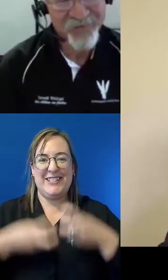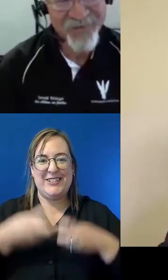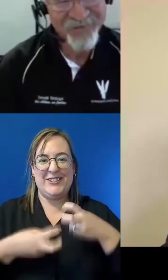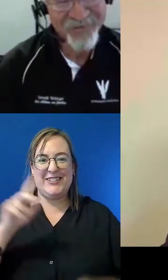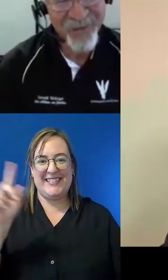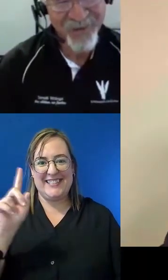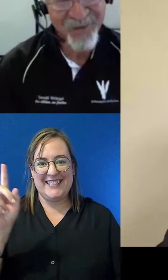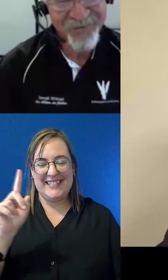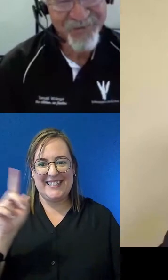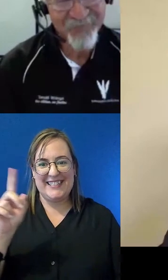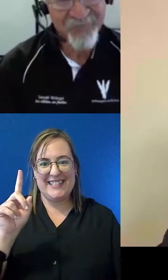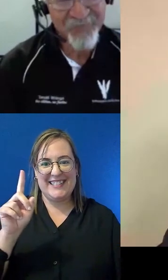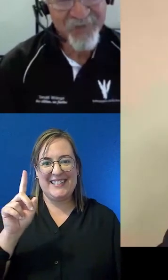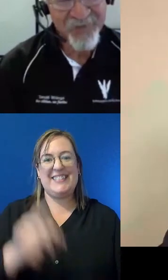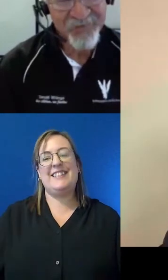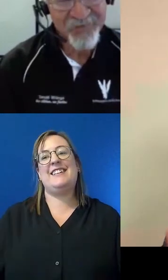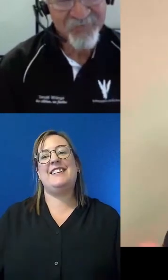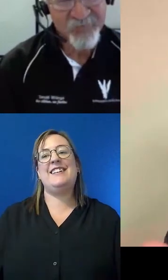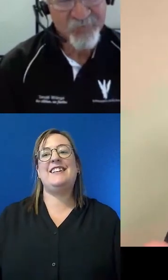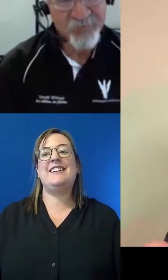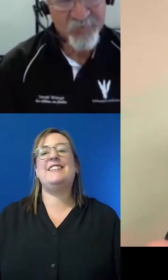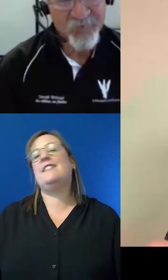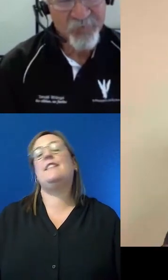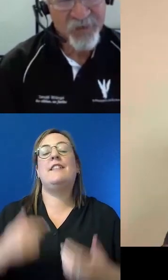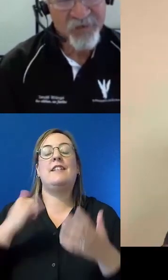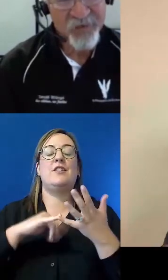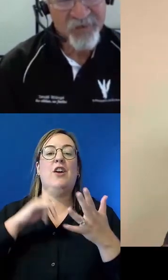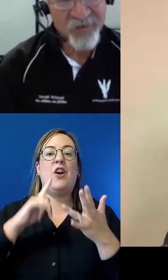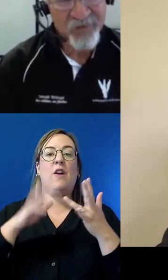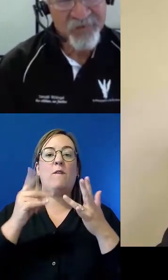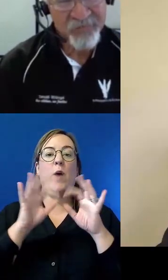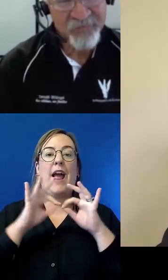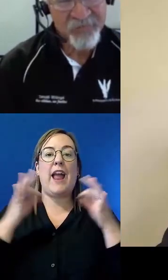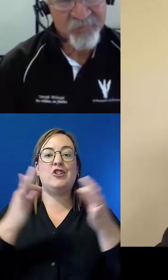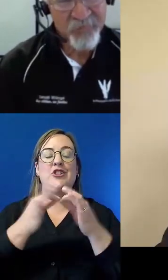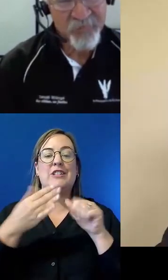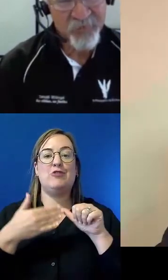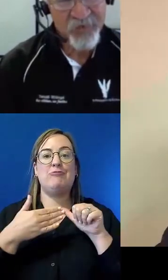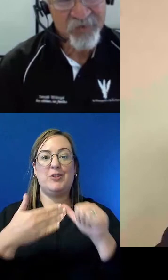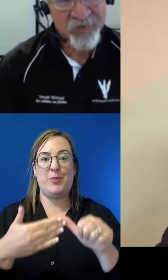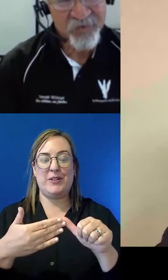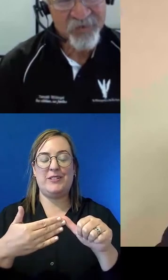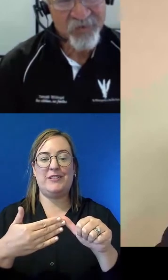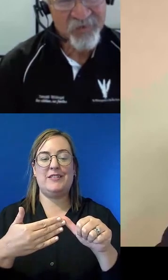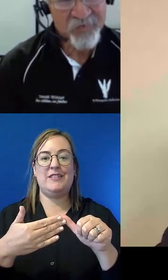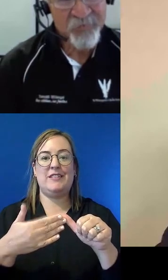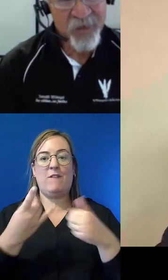the Tamaiti Whangai services and agency responsible integrated